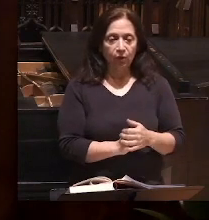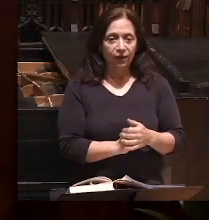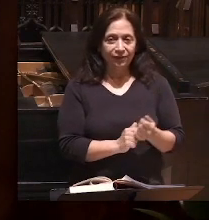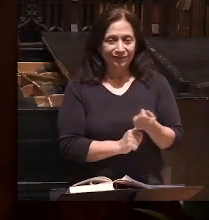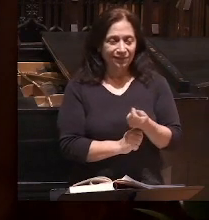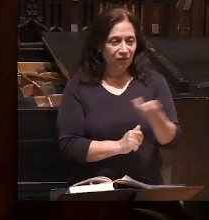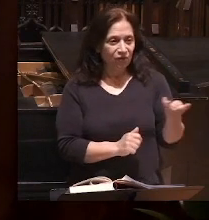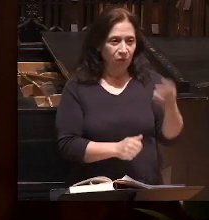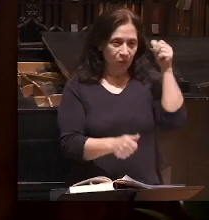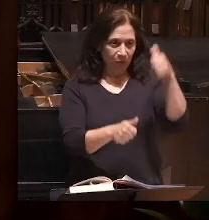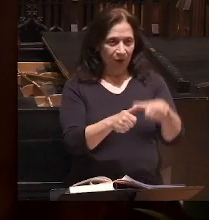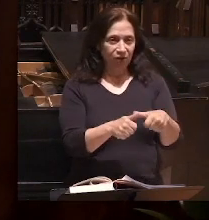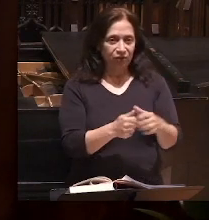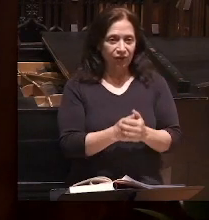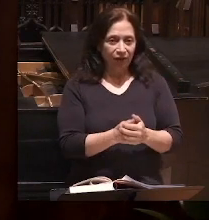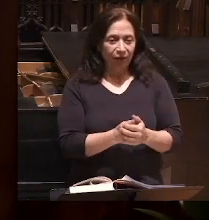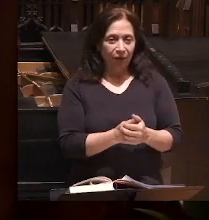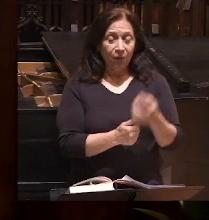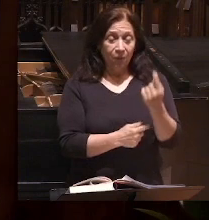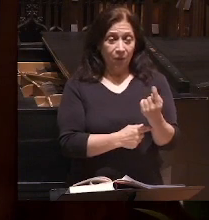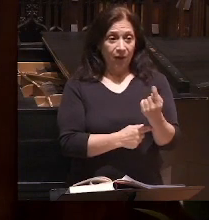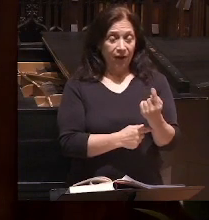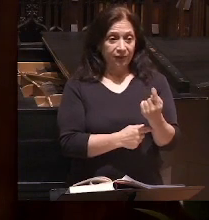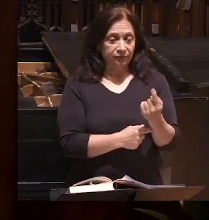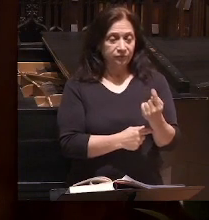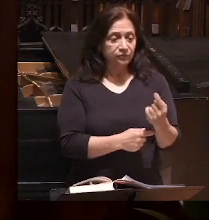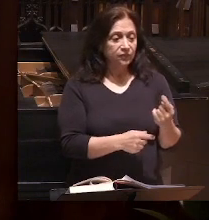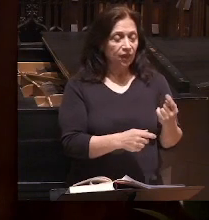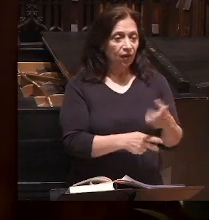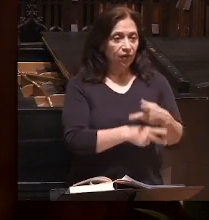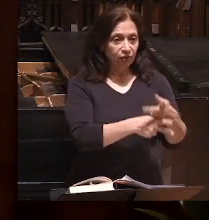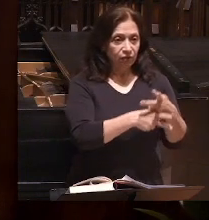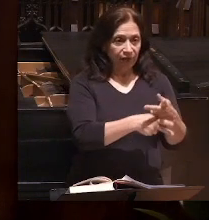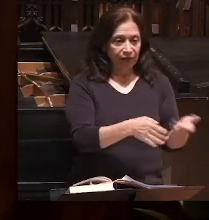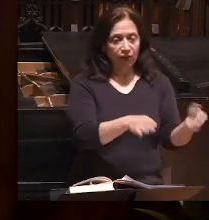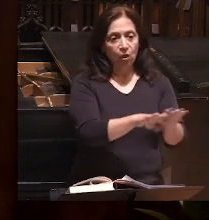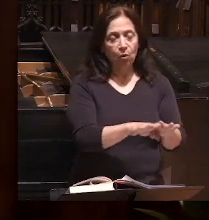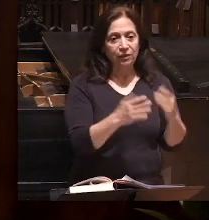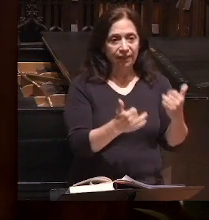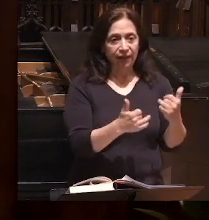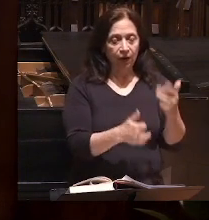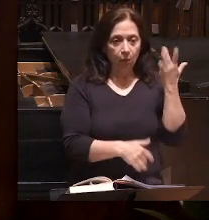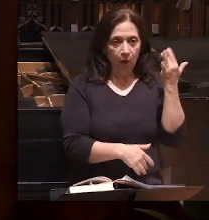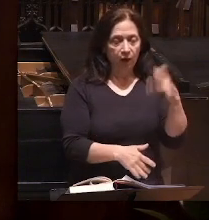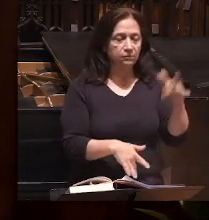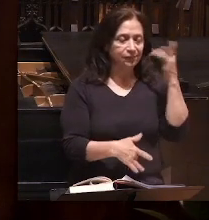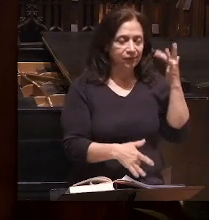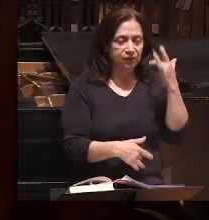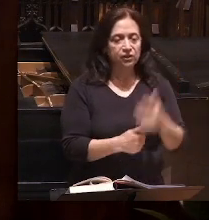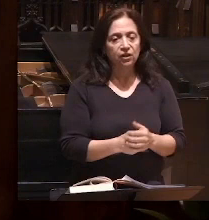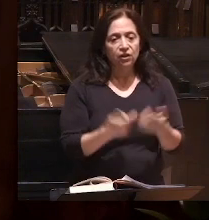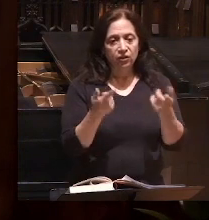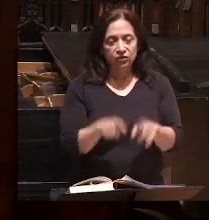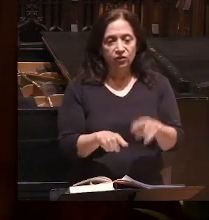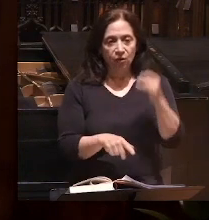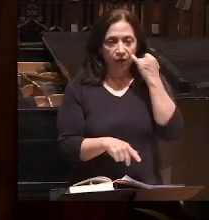of quick reminders. One is our nursery is actually closed today due to illness. So if